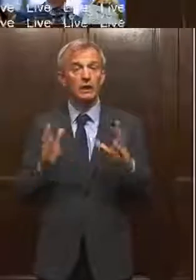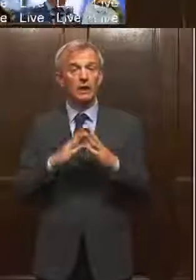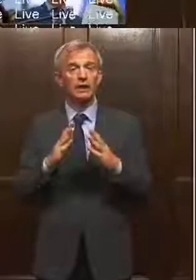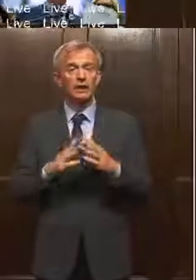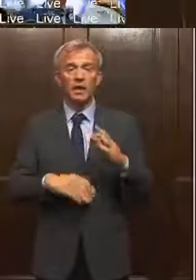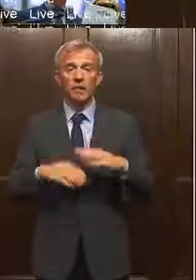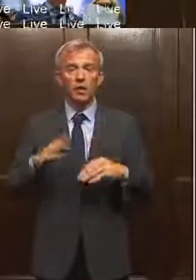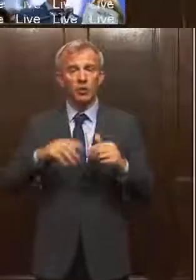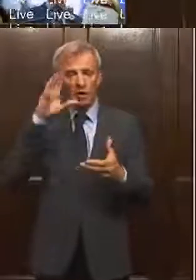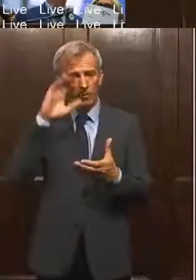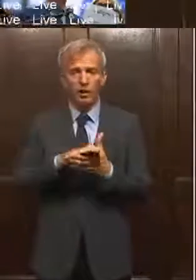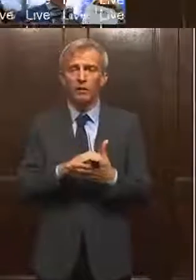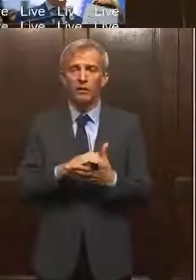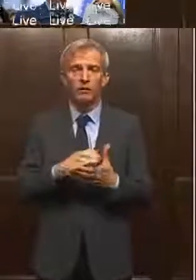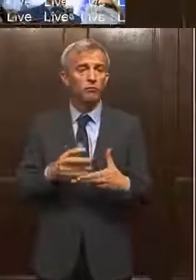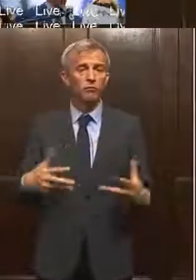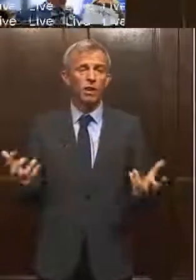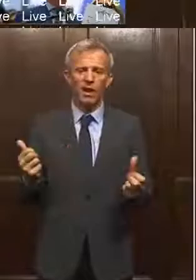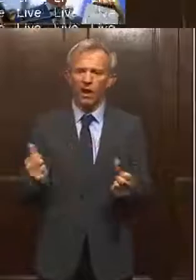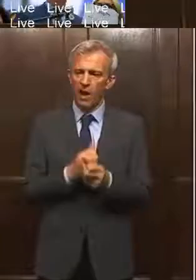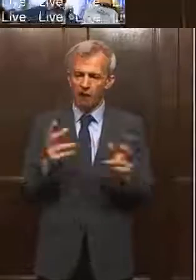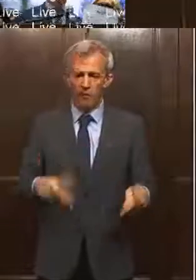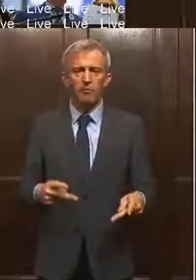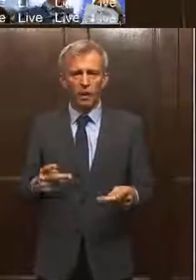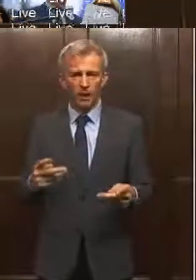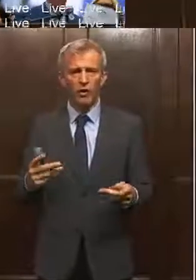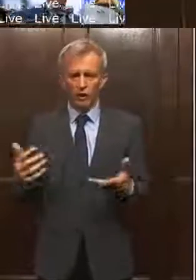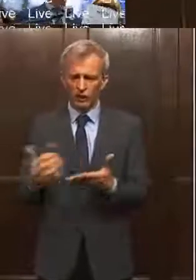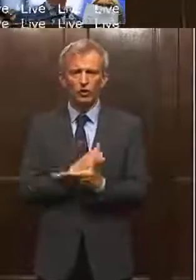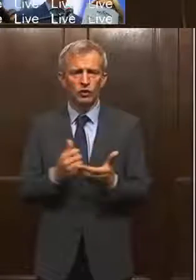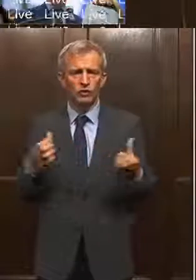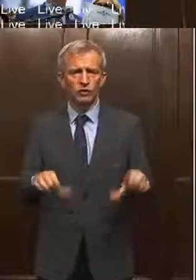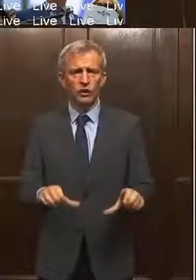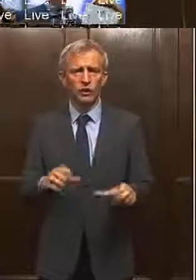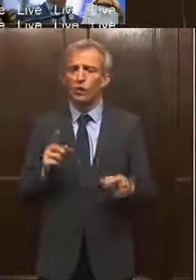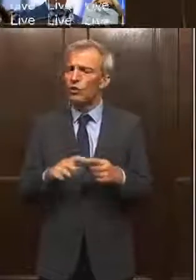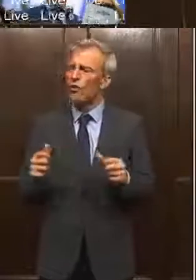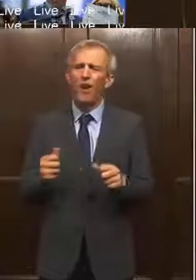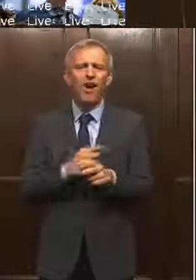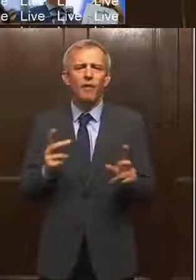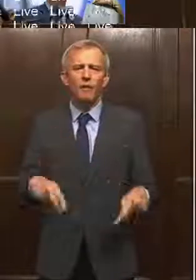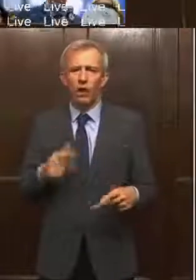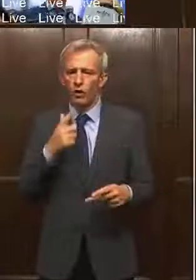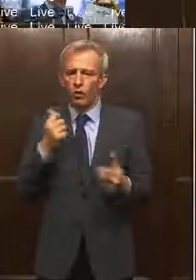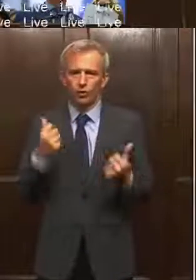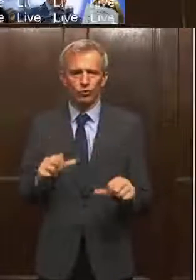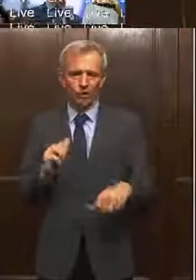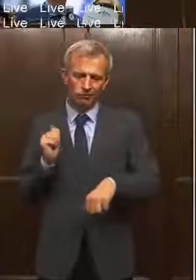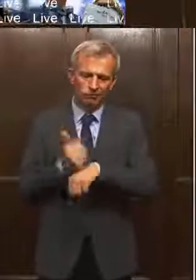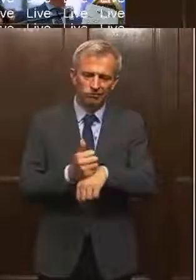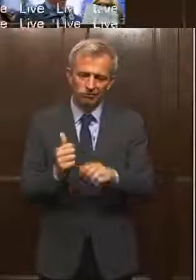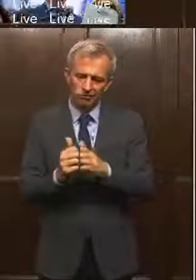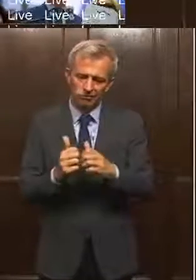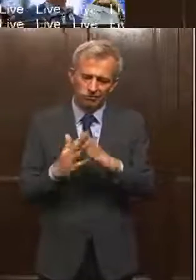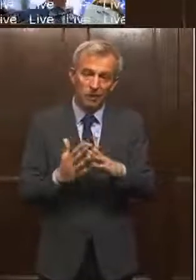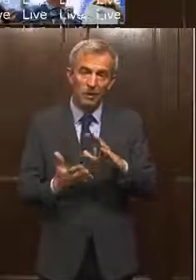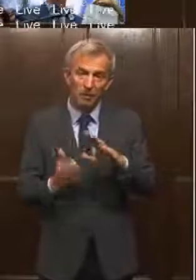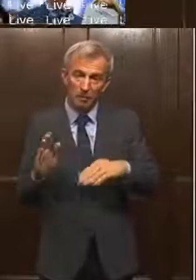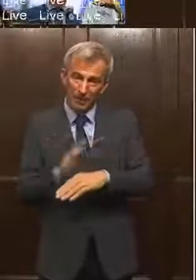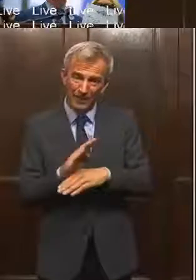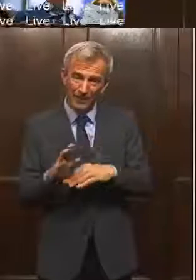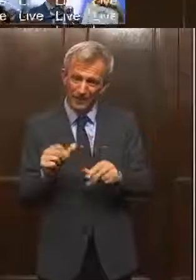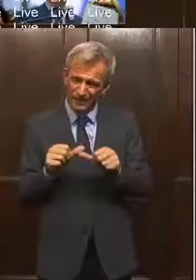everyone counts and that everybody deserves a shot, to every entrepreneur who's tried to stand up a business and now is trying to keep it